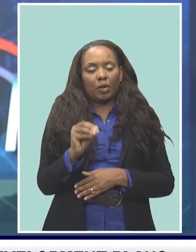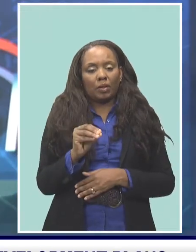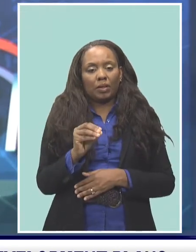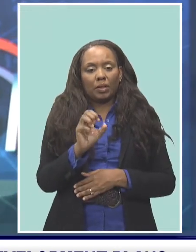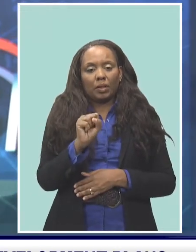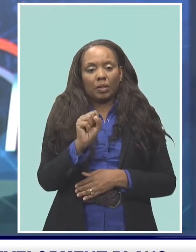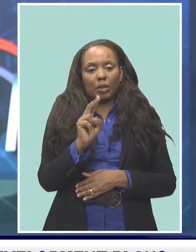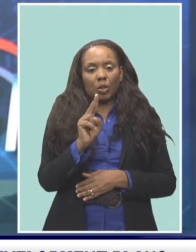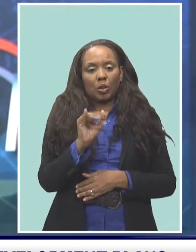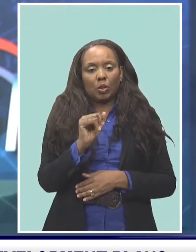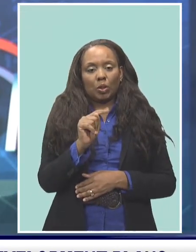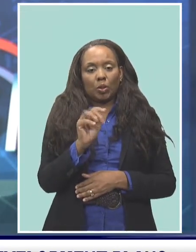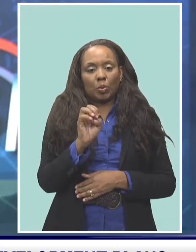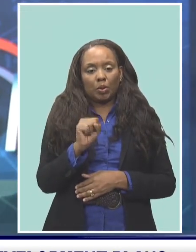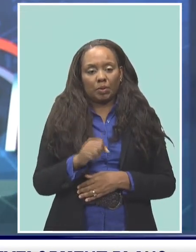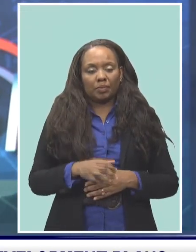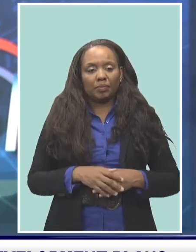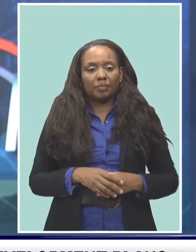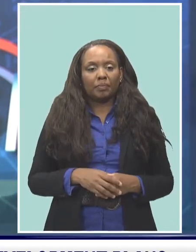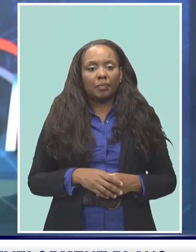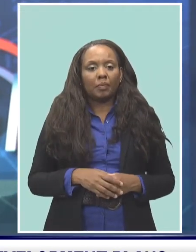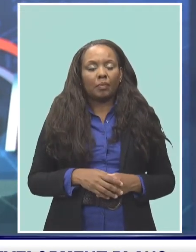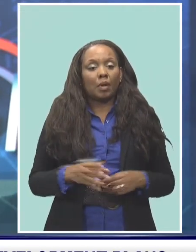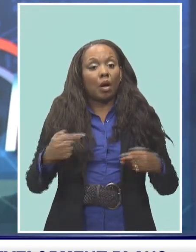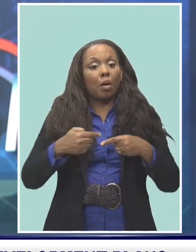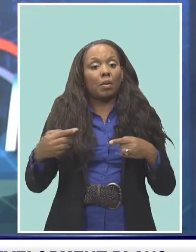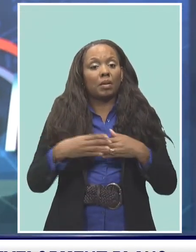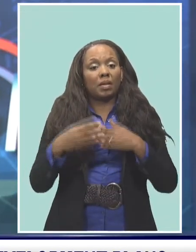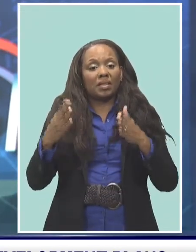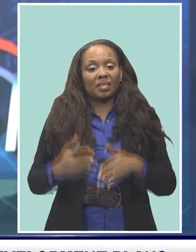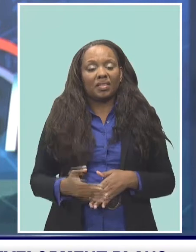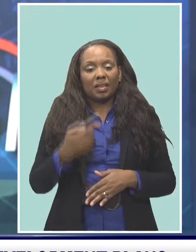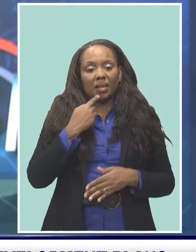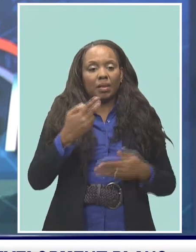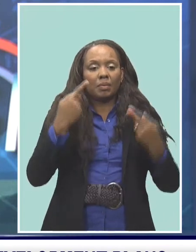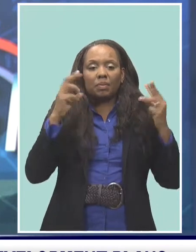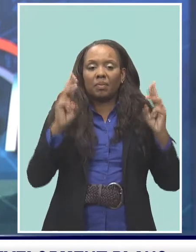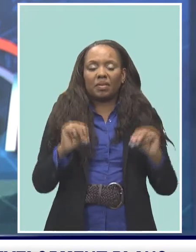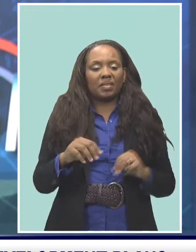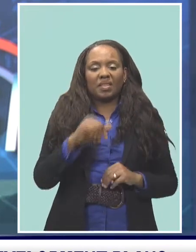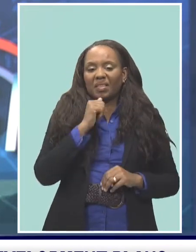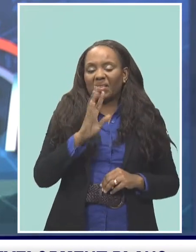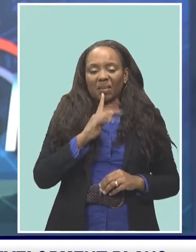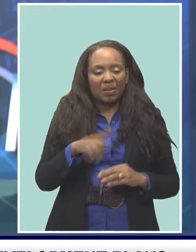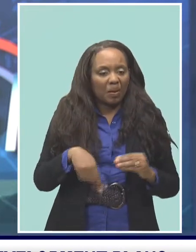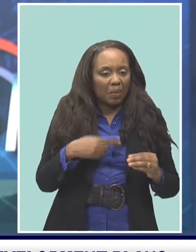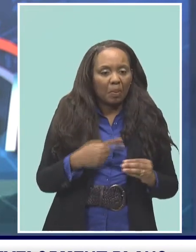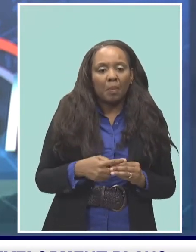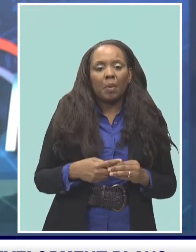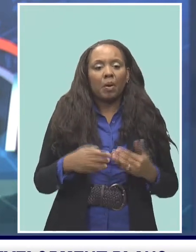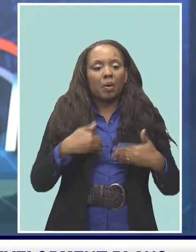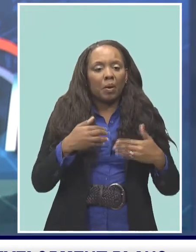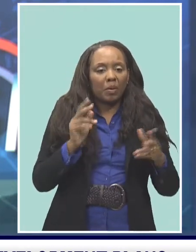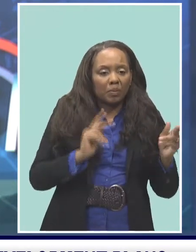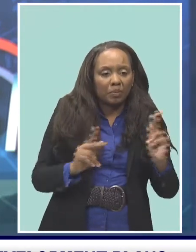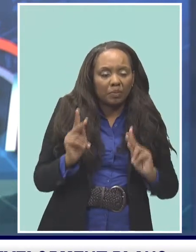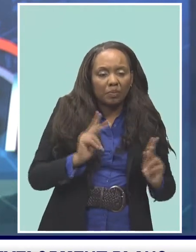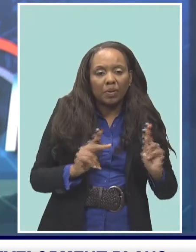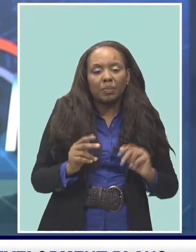In response, opposition leader Bishop Joseph Atherley says the PM's address failed to include a comprehensive plan to